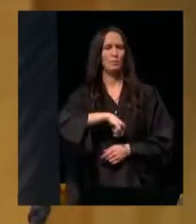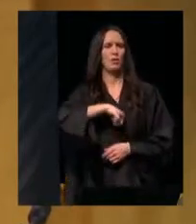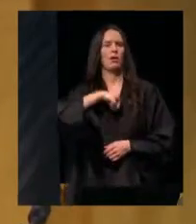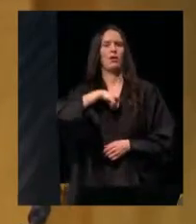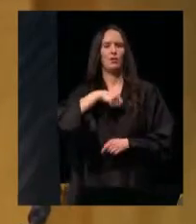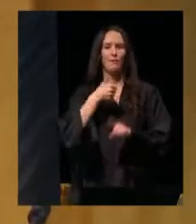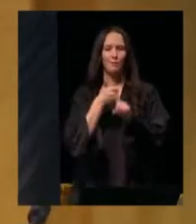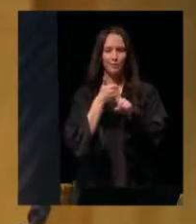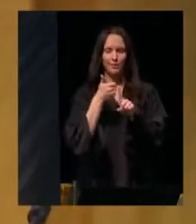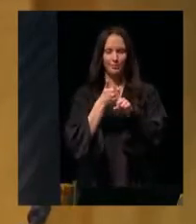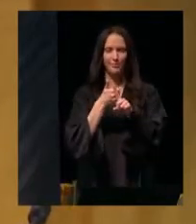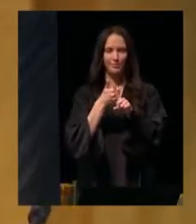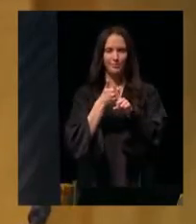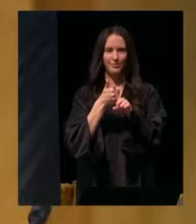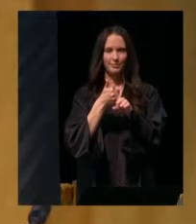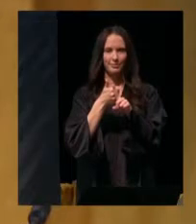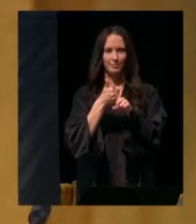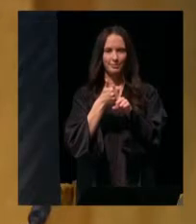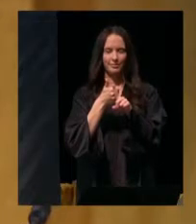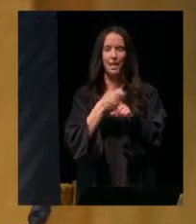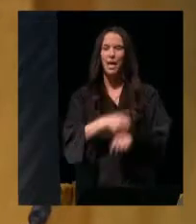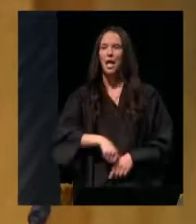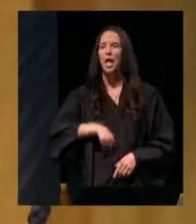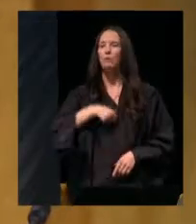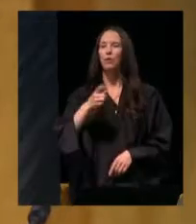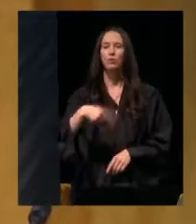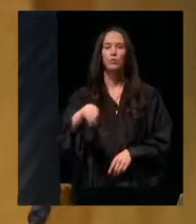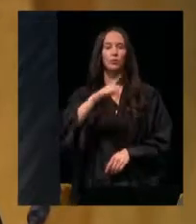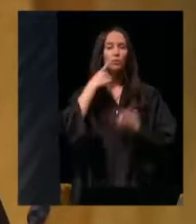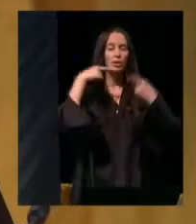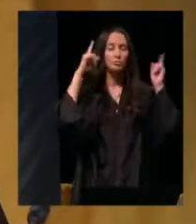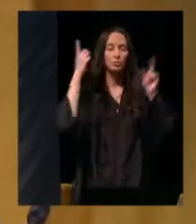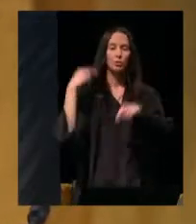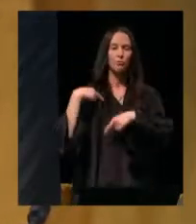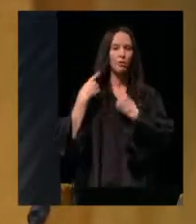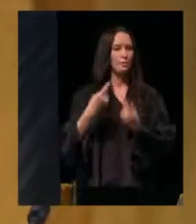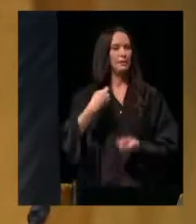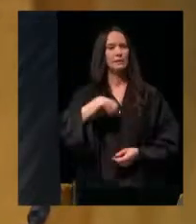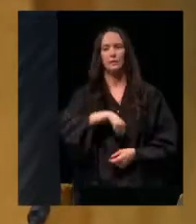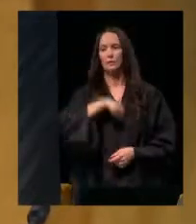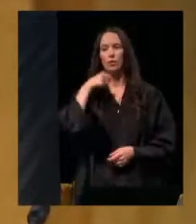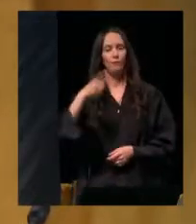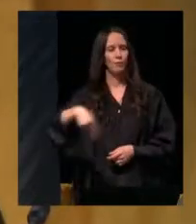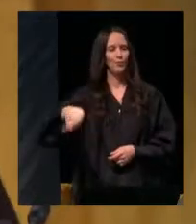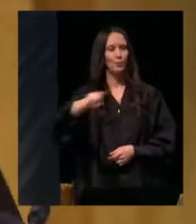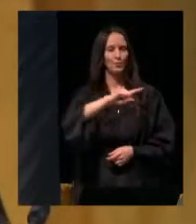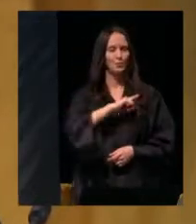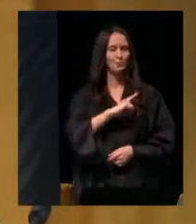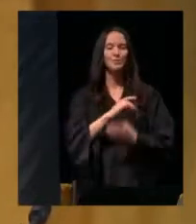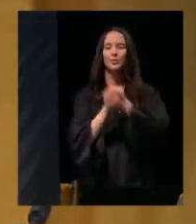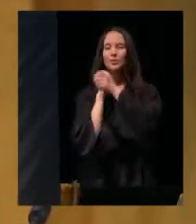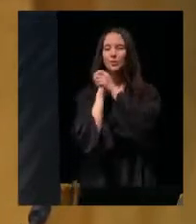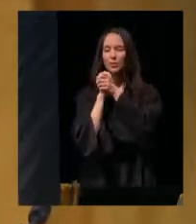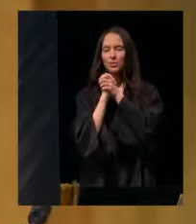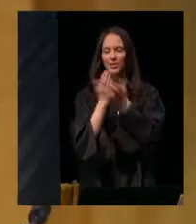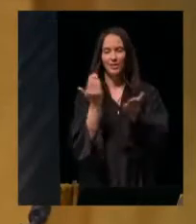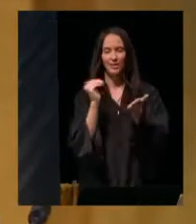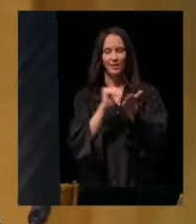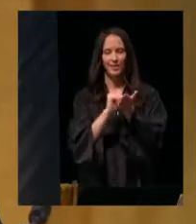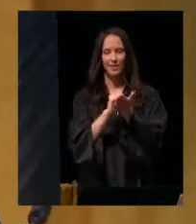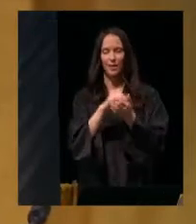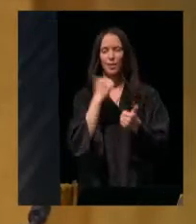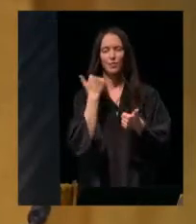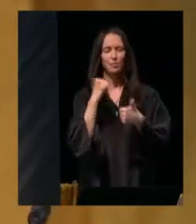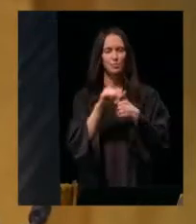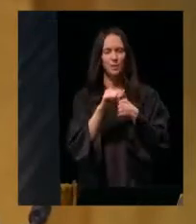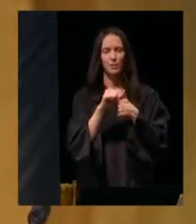and be prideful of what you've accomplished up to this point, because I certainly am. Congratulations again, and always